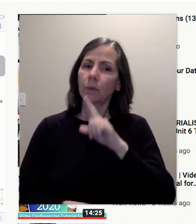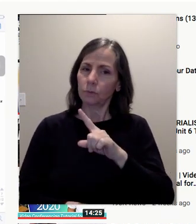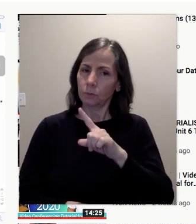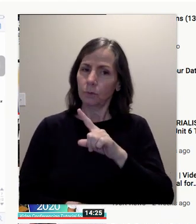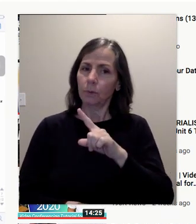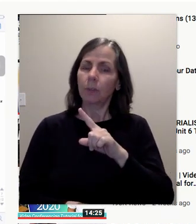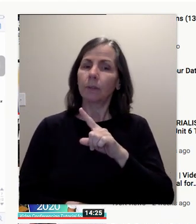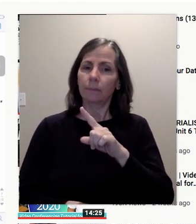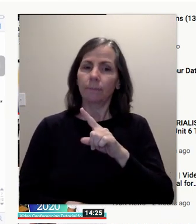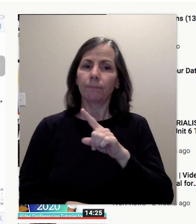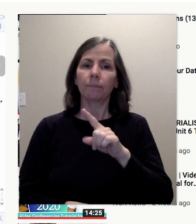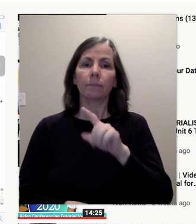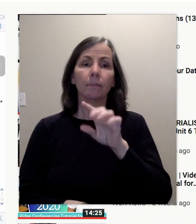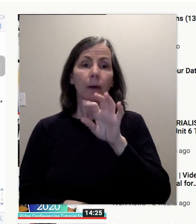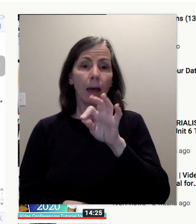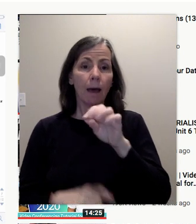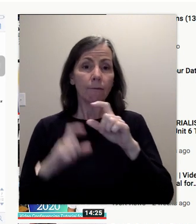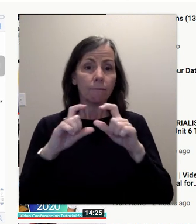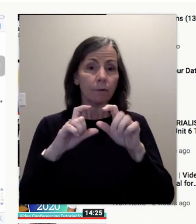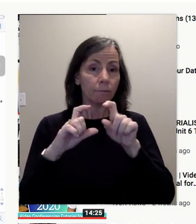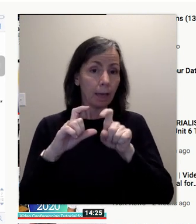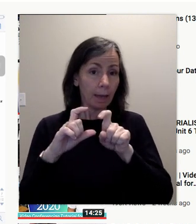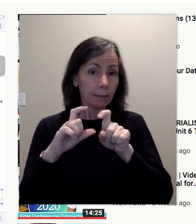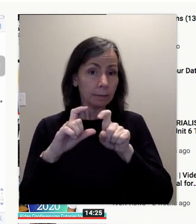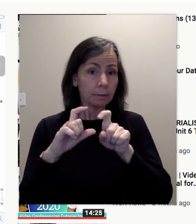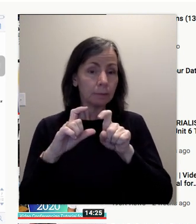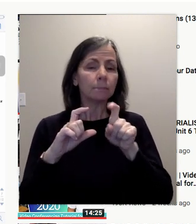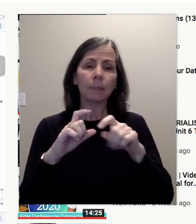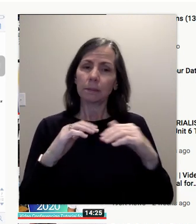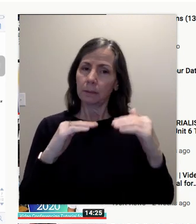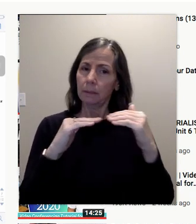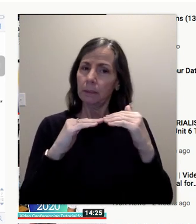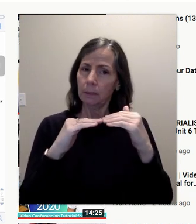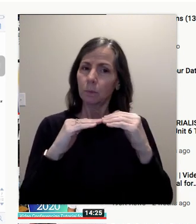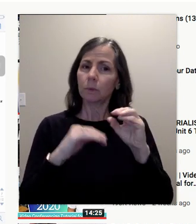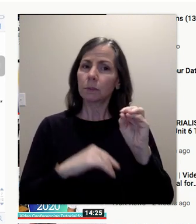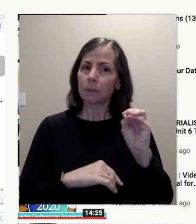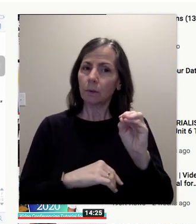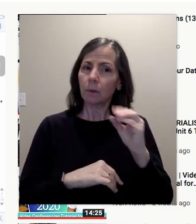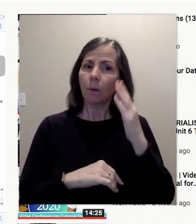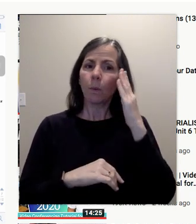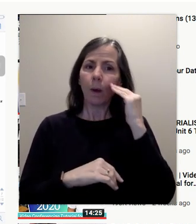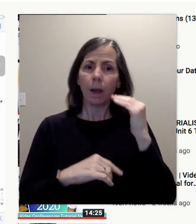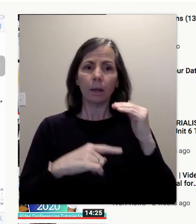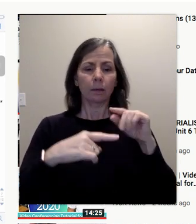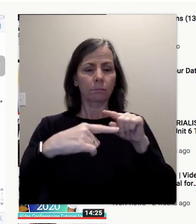Our f of x needs to be 0 so that they're on the x-axis.